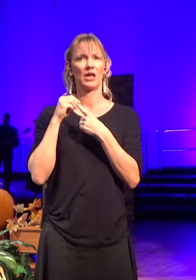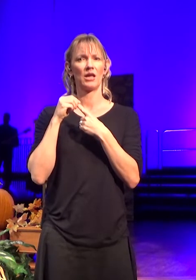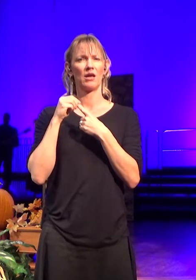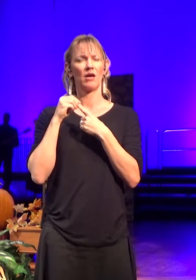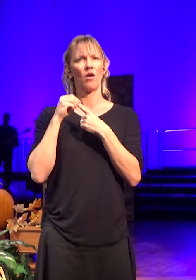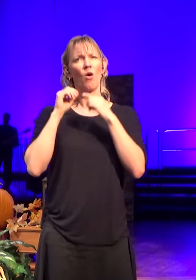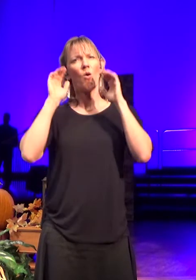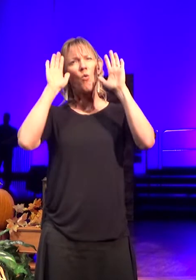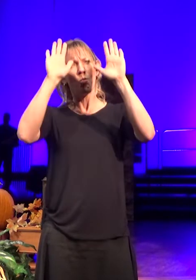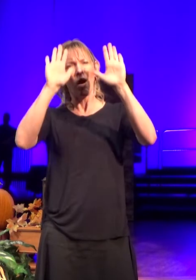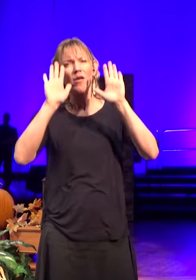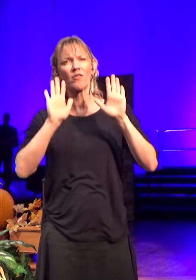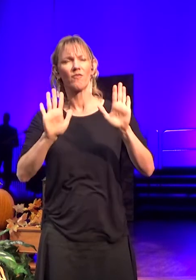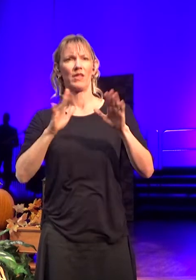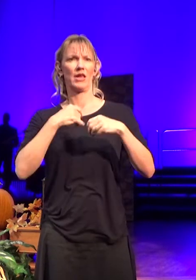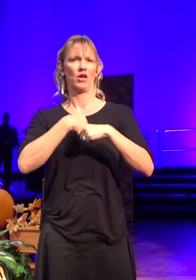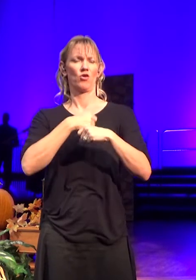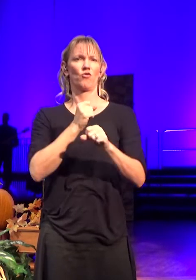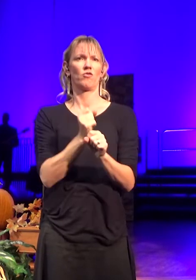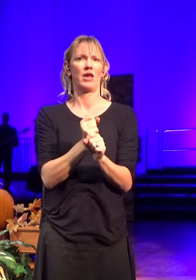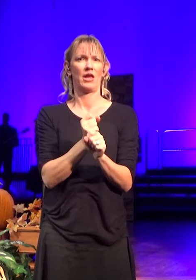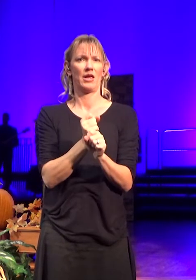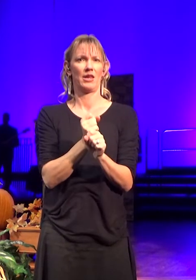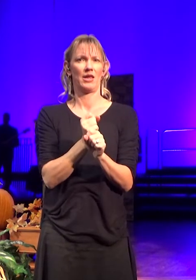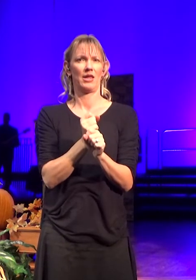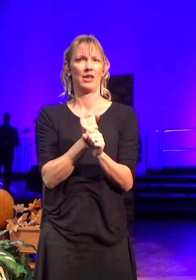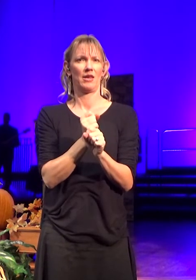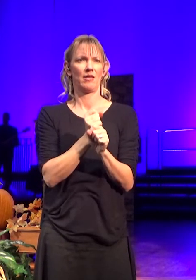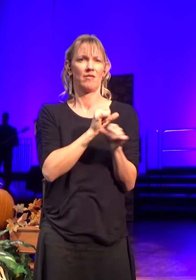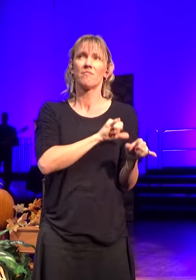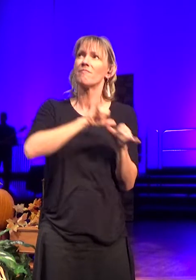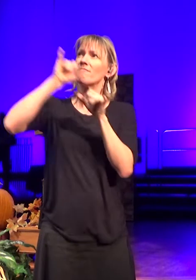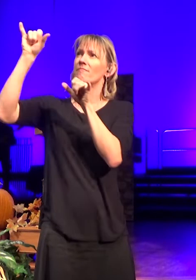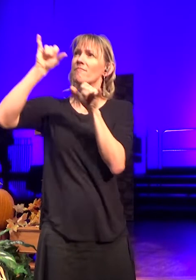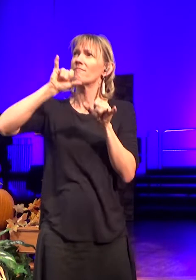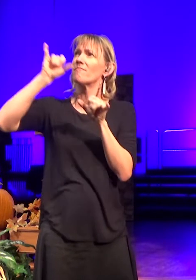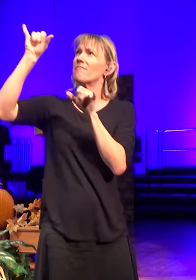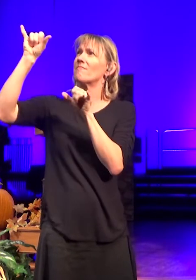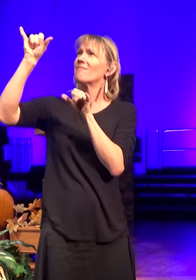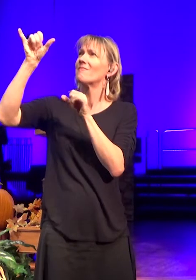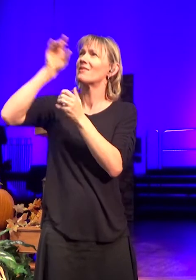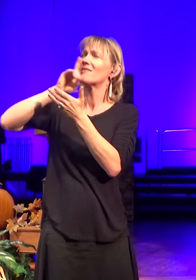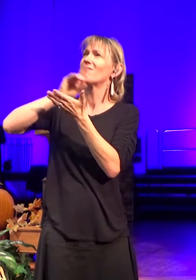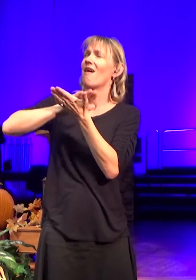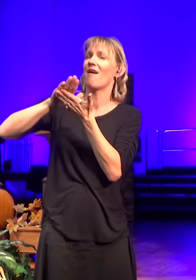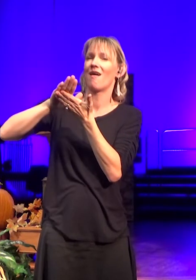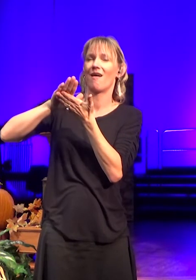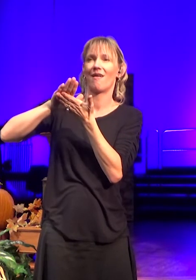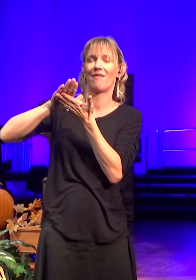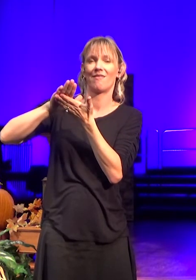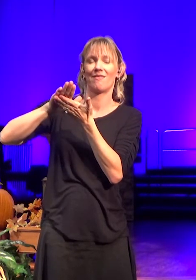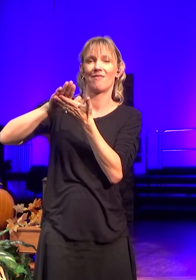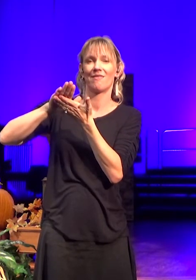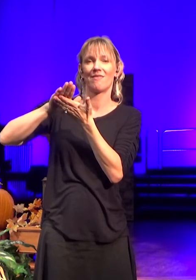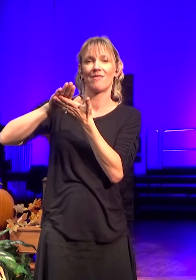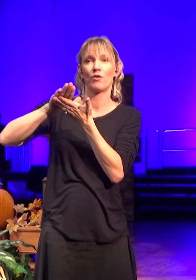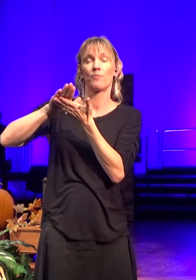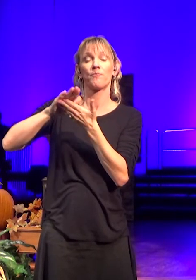unique and wonderfully created in the image of the divine.